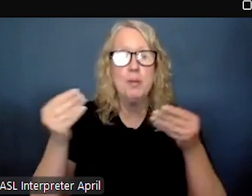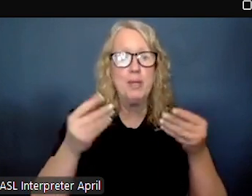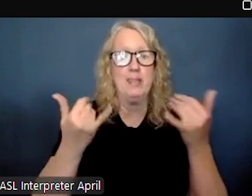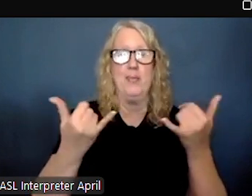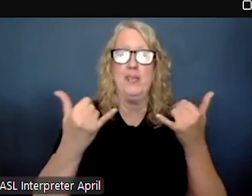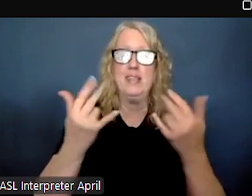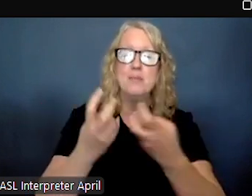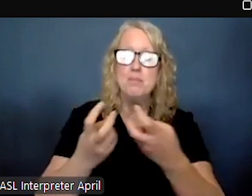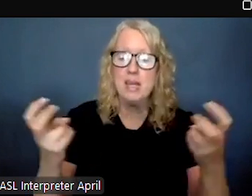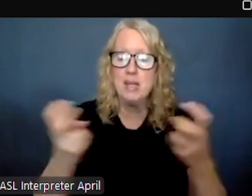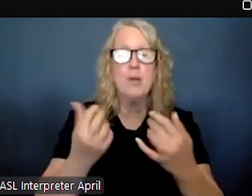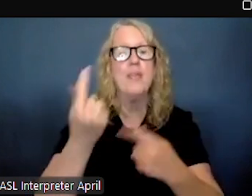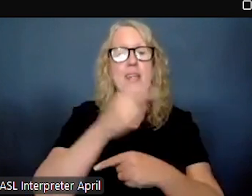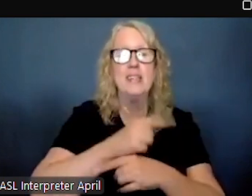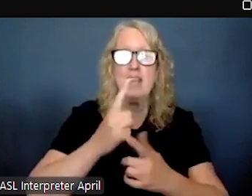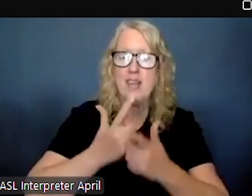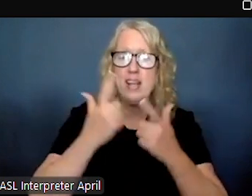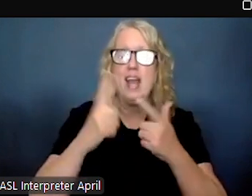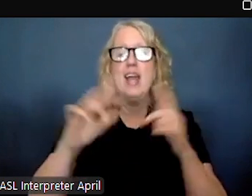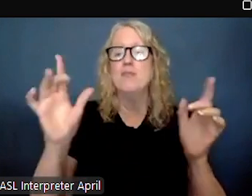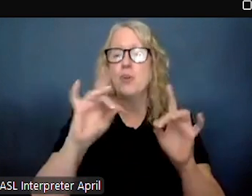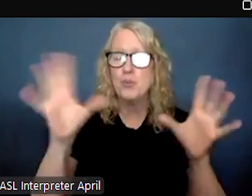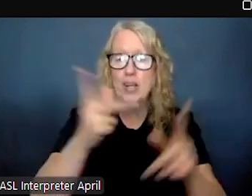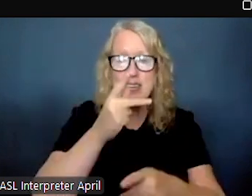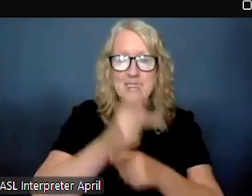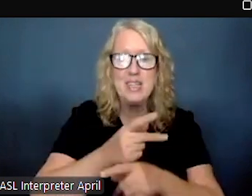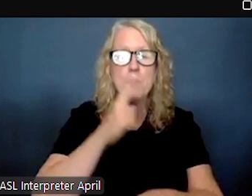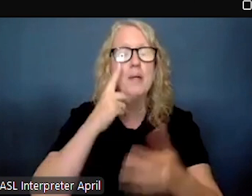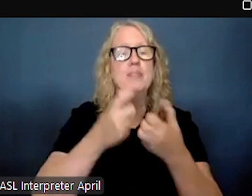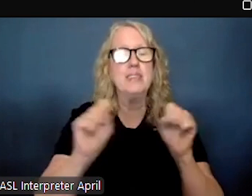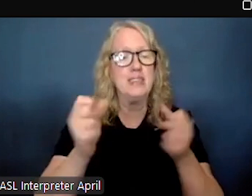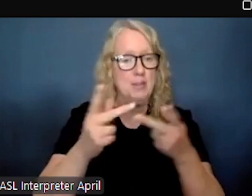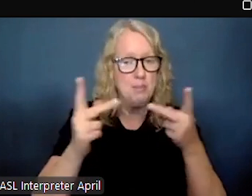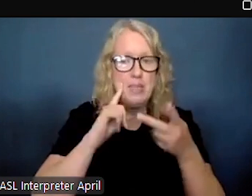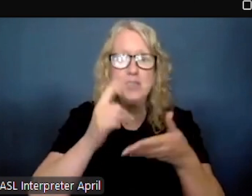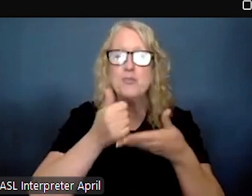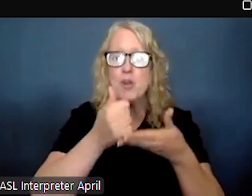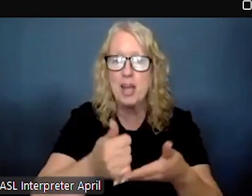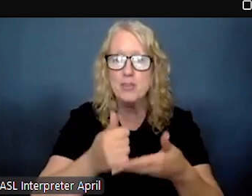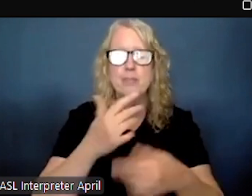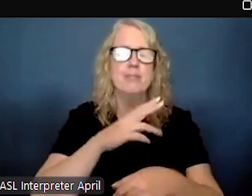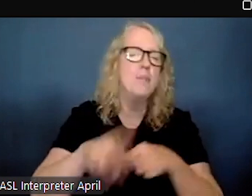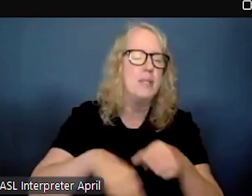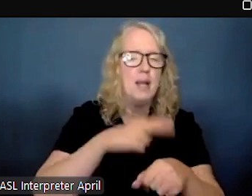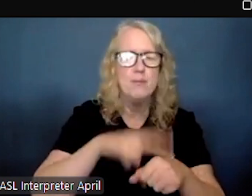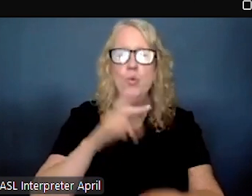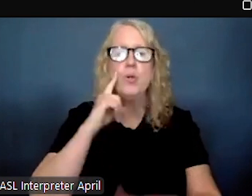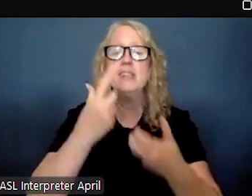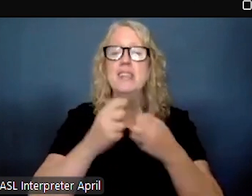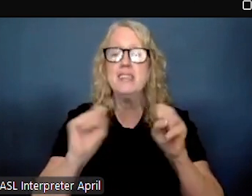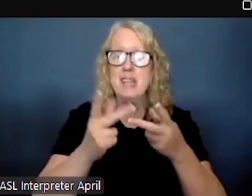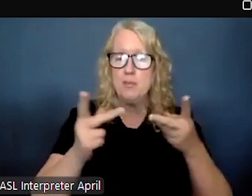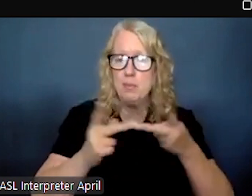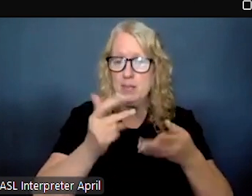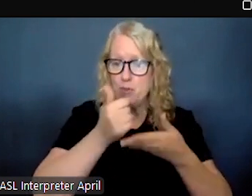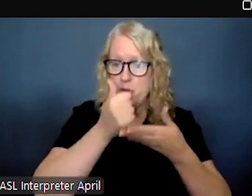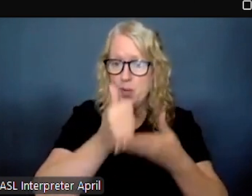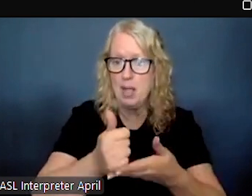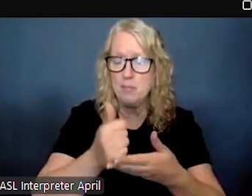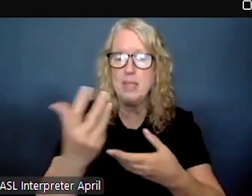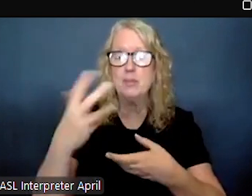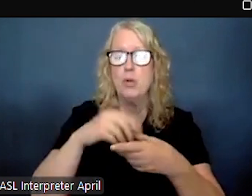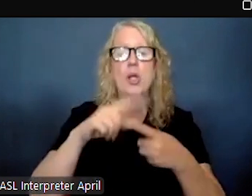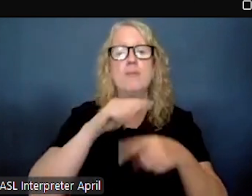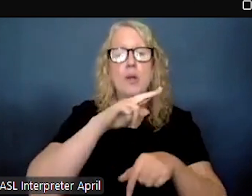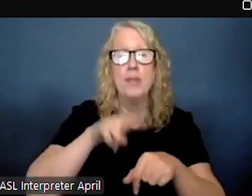panel, Day in the Life of Crisis Care, a Safe Place for Help. Of course, the Safe Place for Help is a part of the